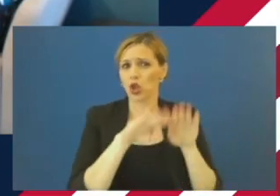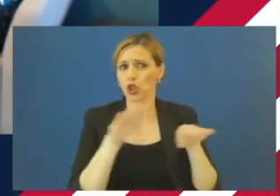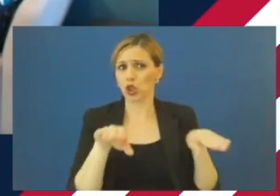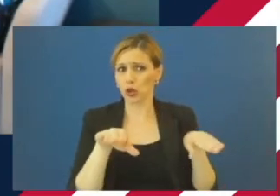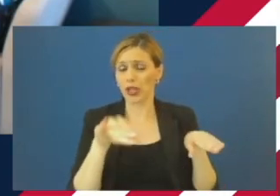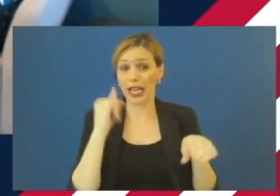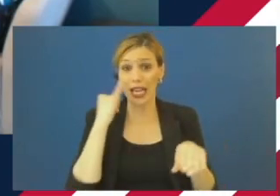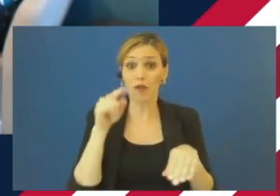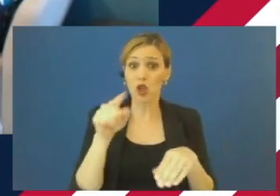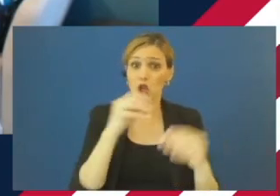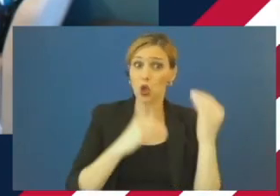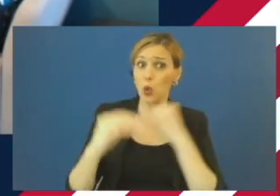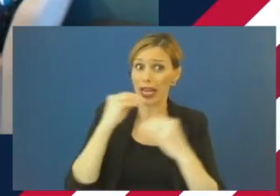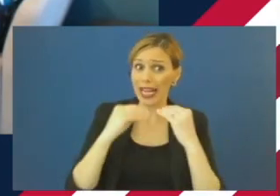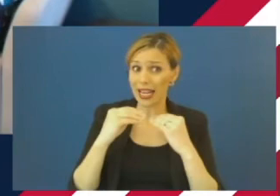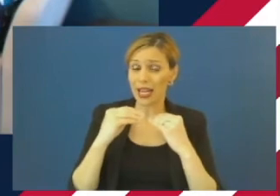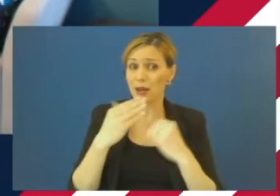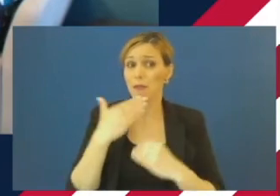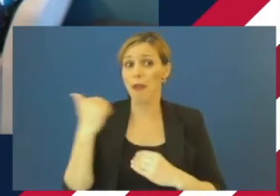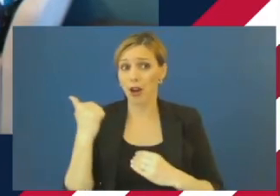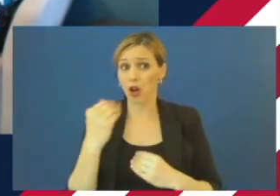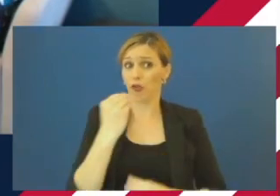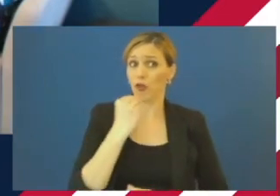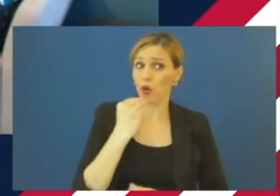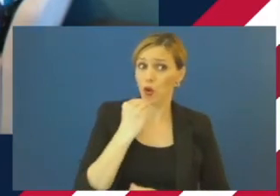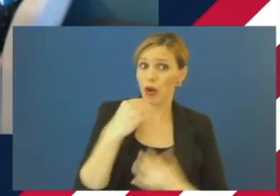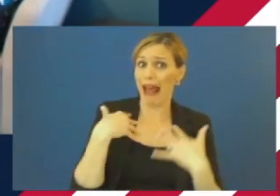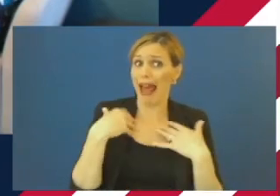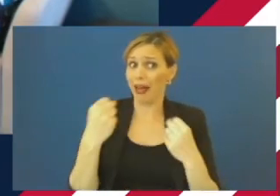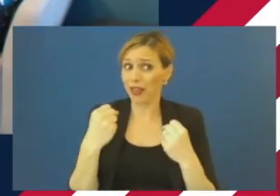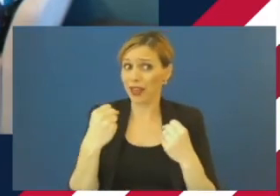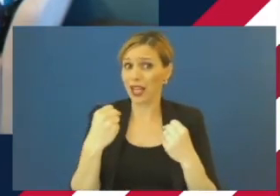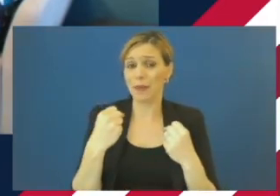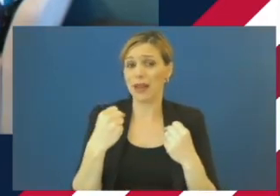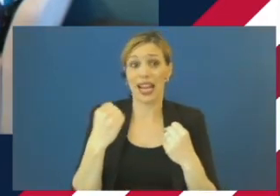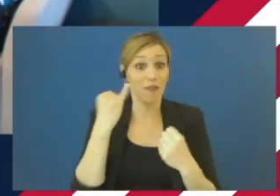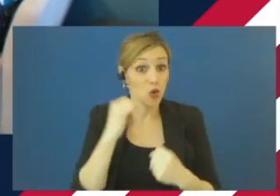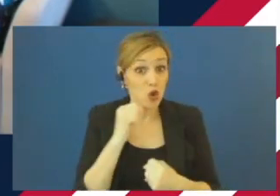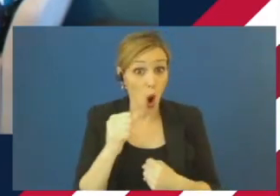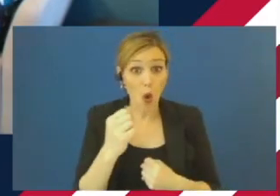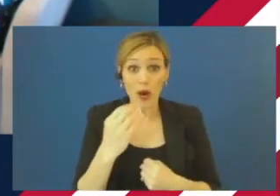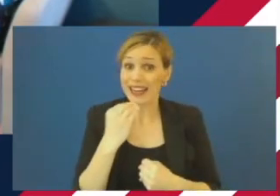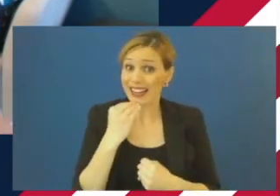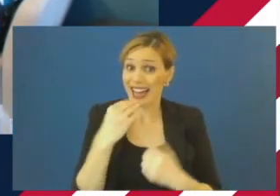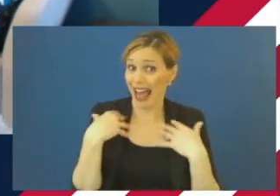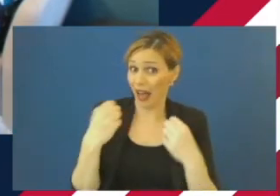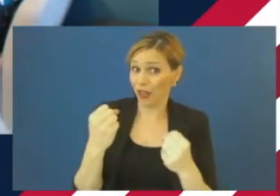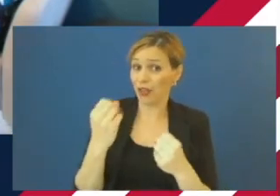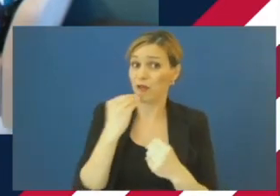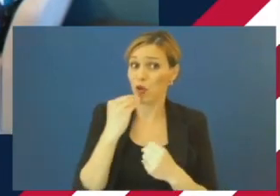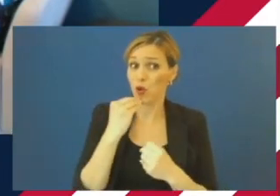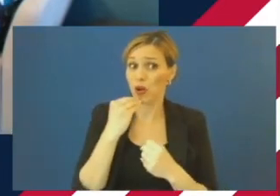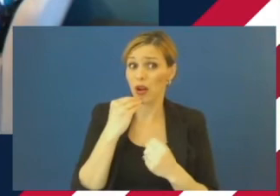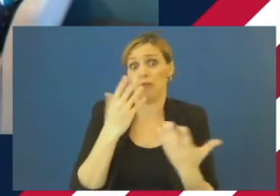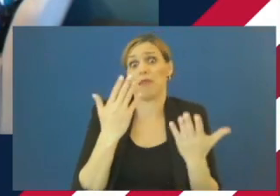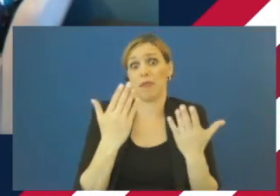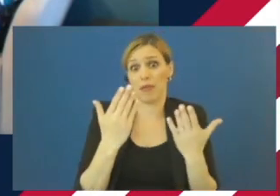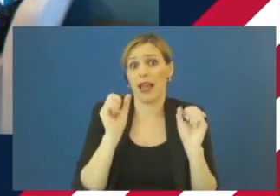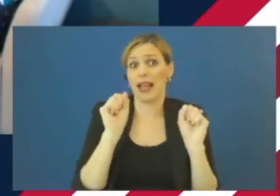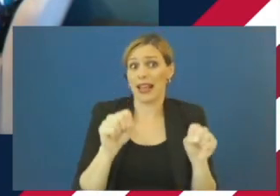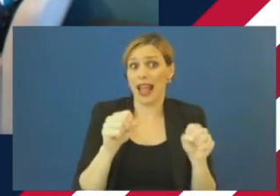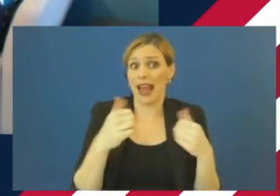have diabetes, you're more likely to have hypertension. And of course, those